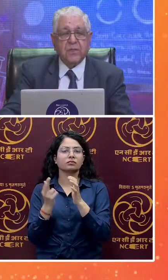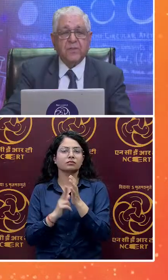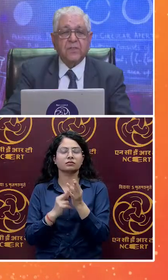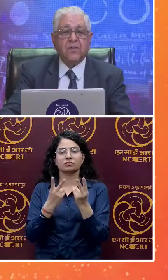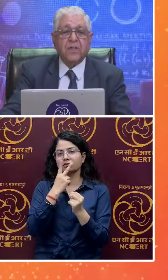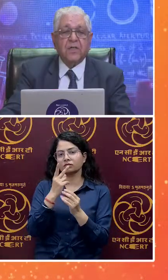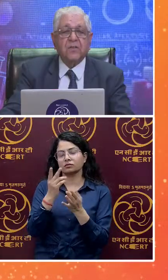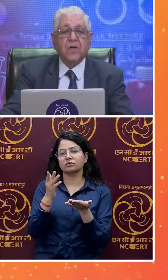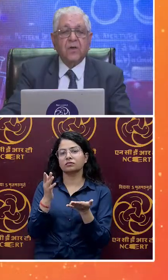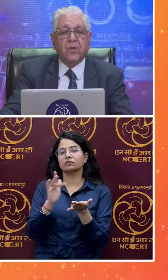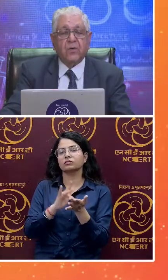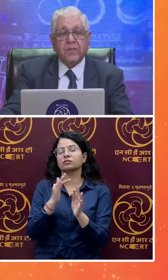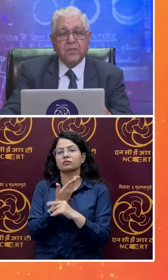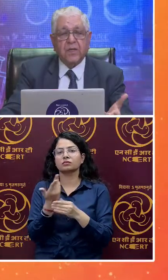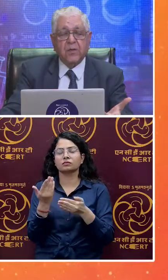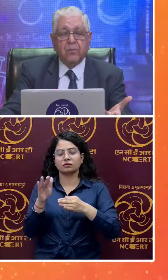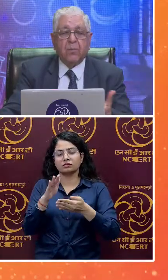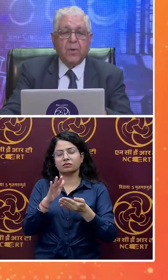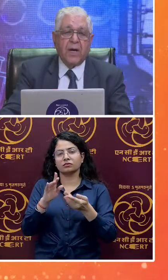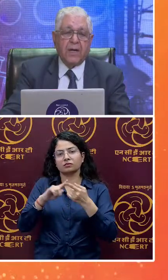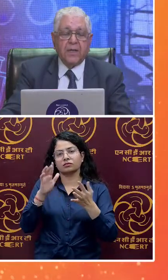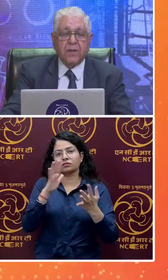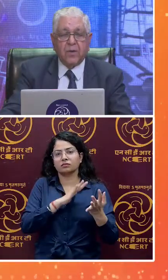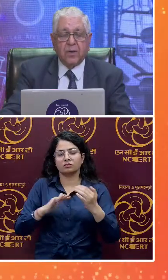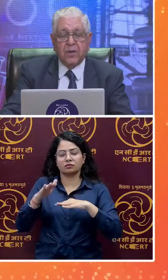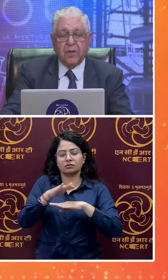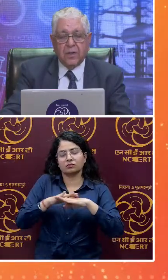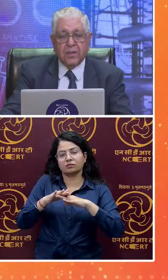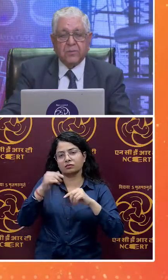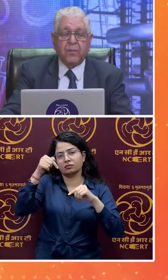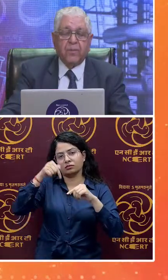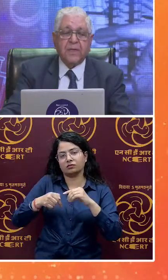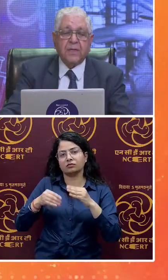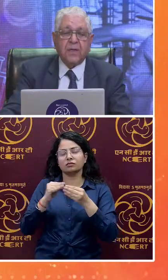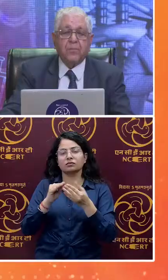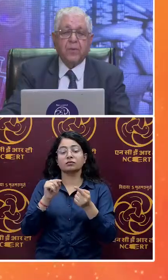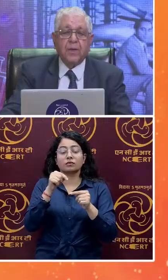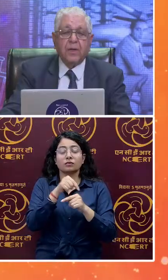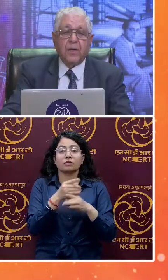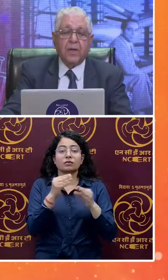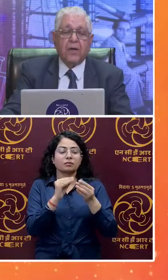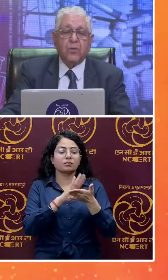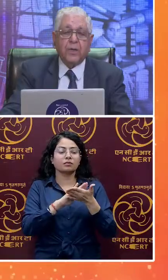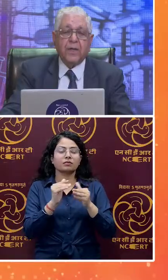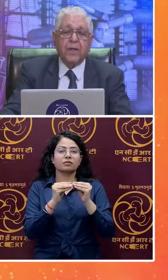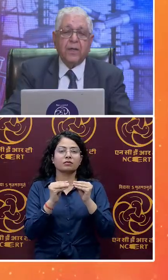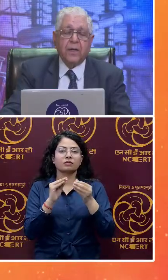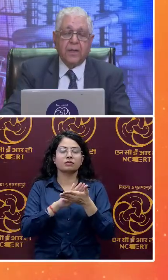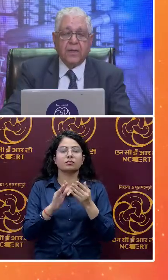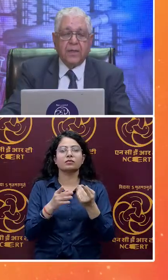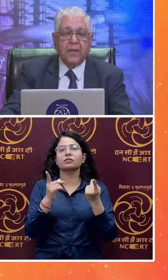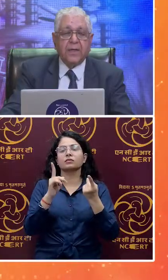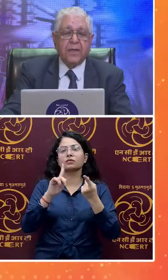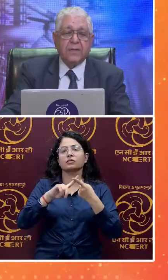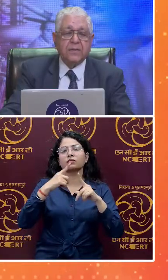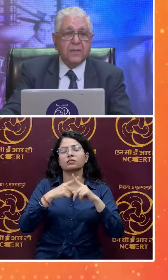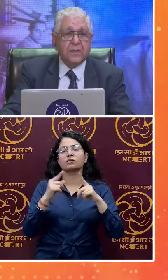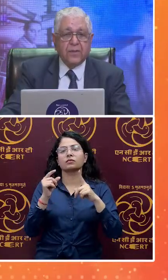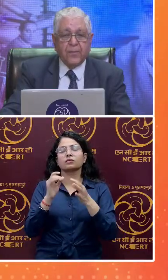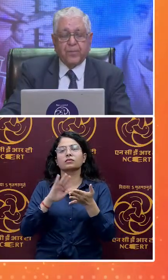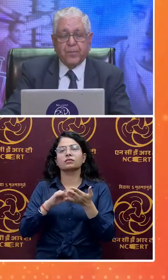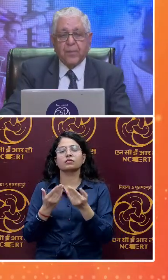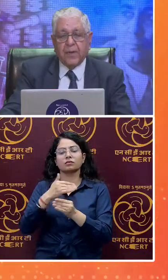on the surface of the earth, for which Bhabha had the experiment set up at Ooty in the Nilgiri